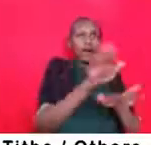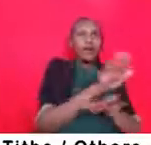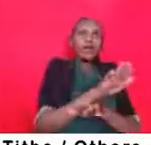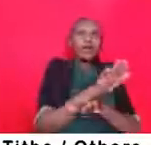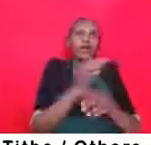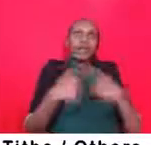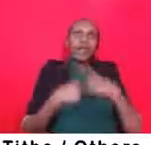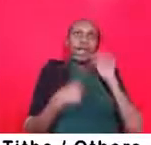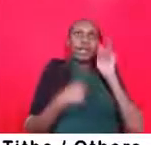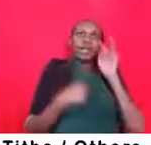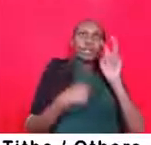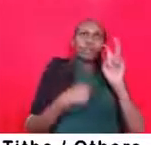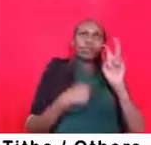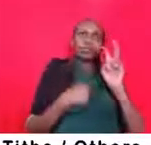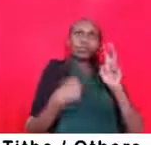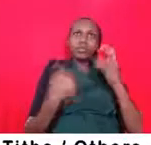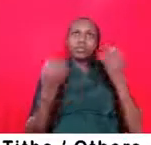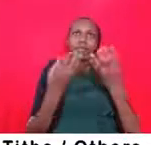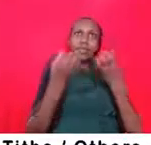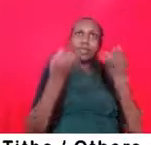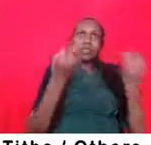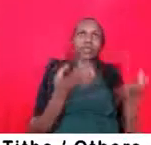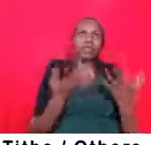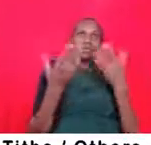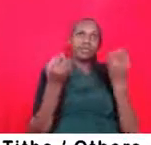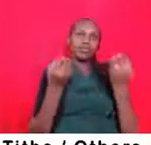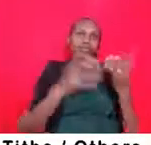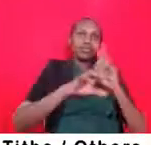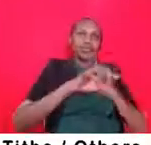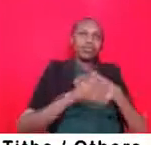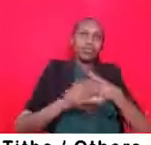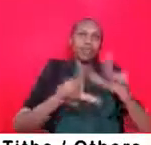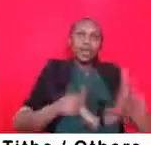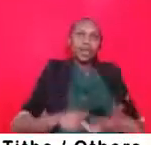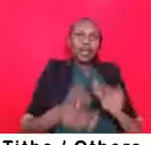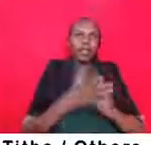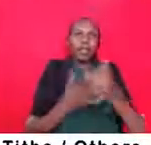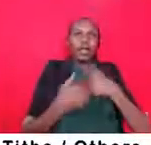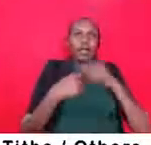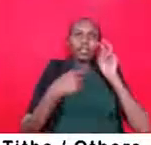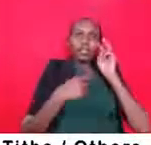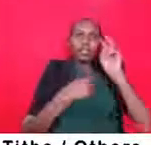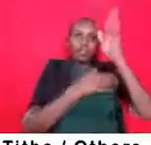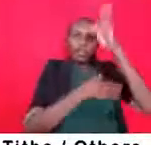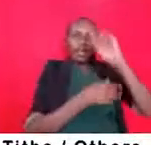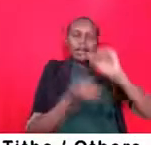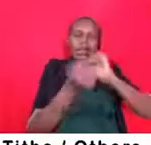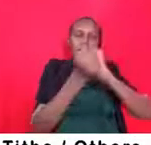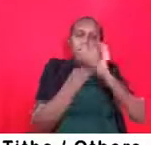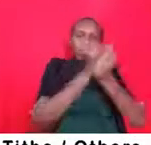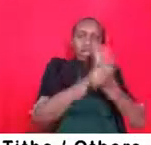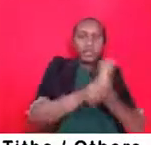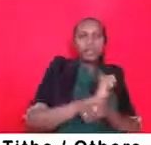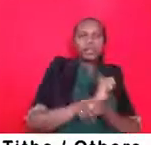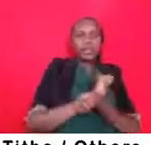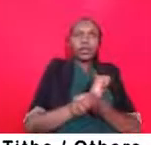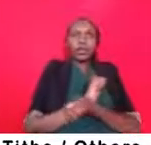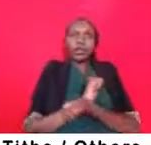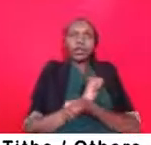around. There are so many, many, many times in my life that I have seen my God turn